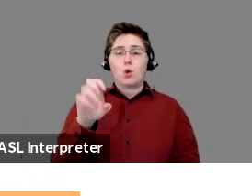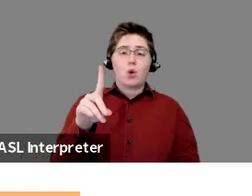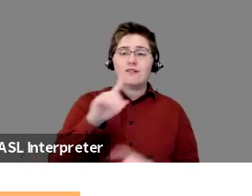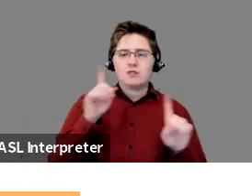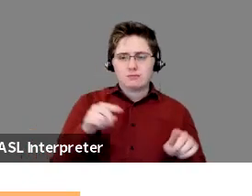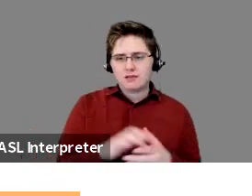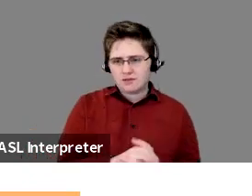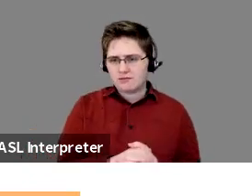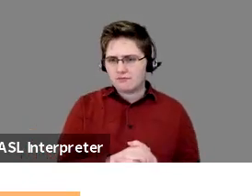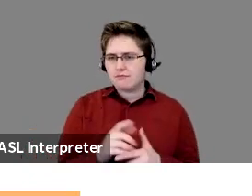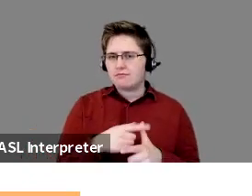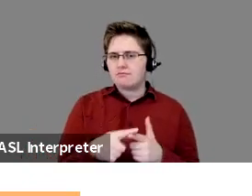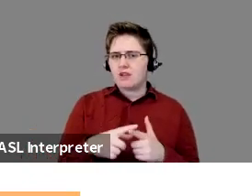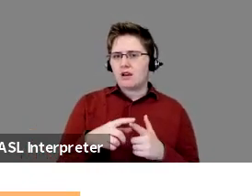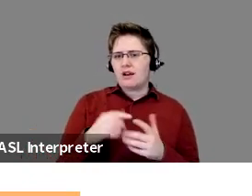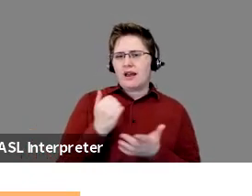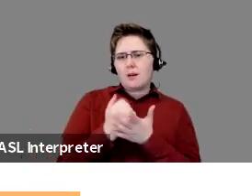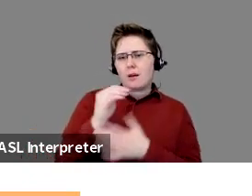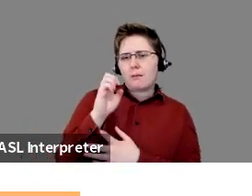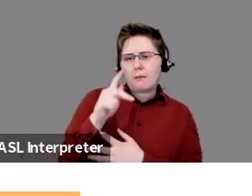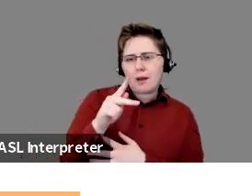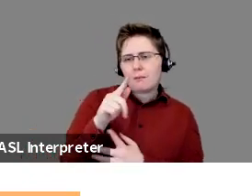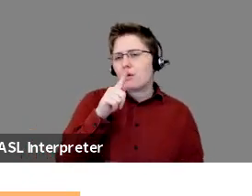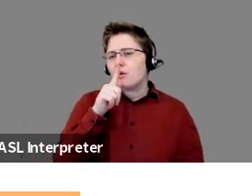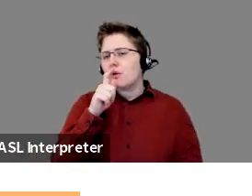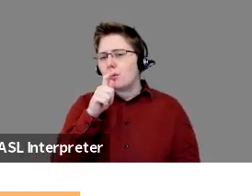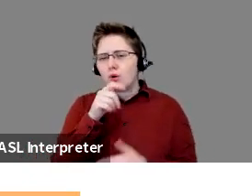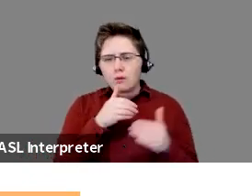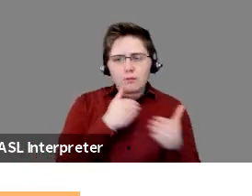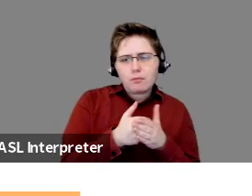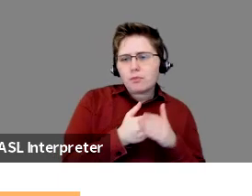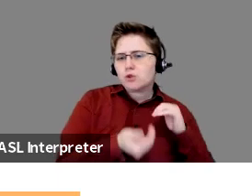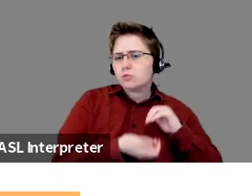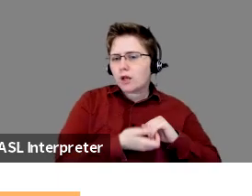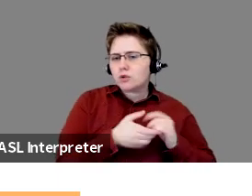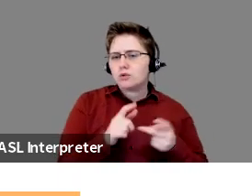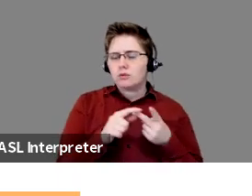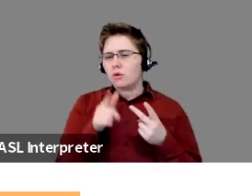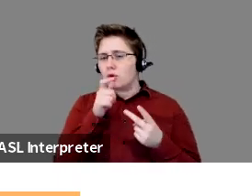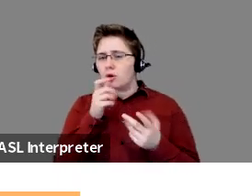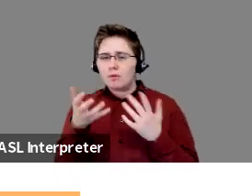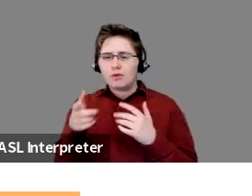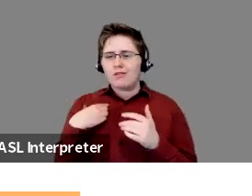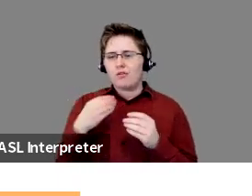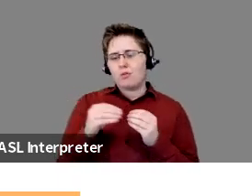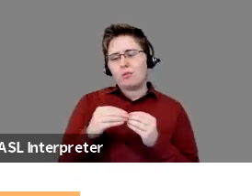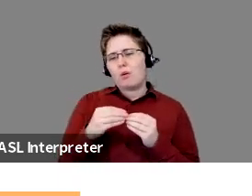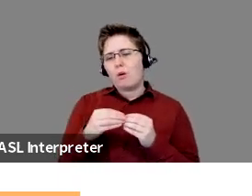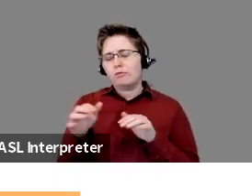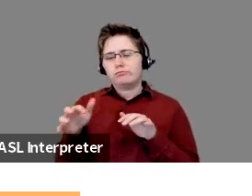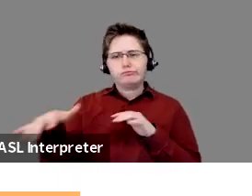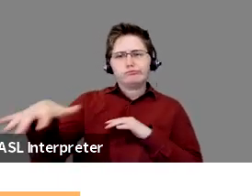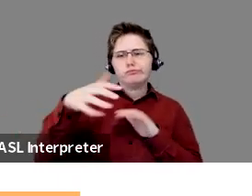situation, and to sort of map out who your very close partners are, who are maybe partners you have a little bit more on